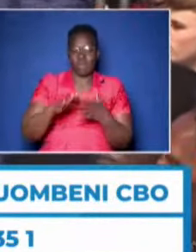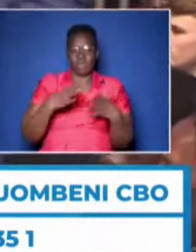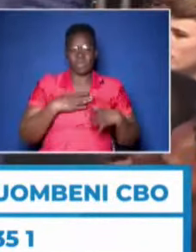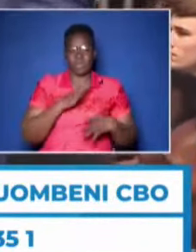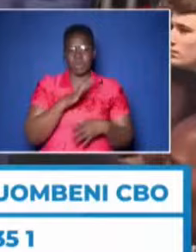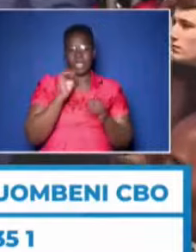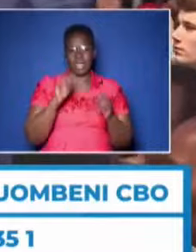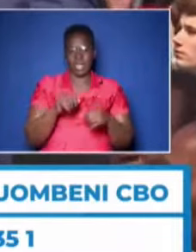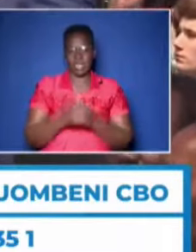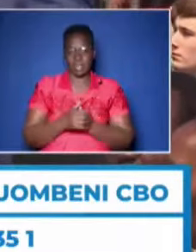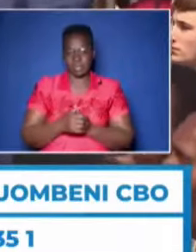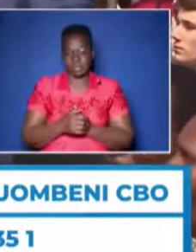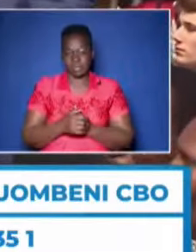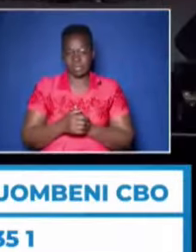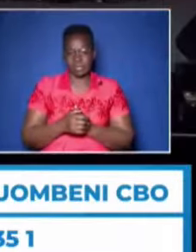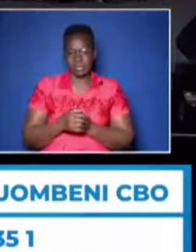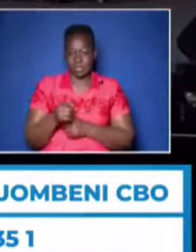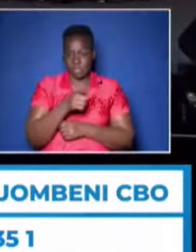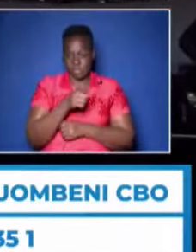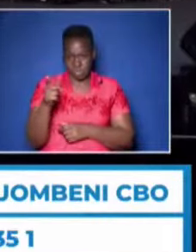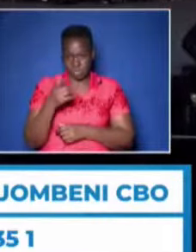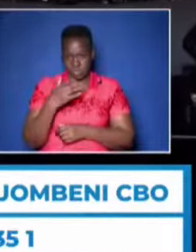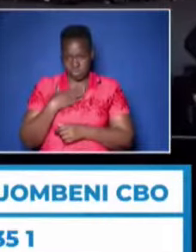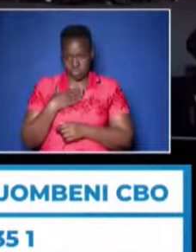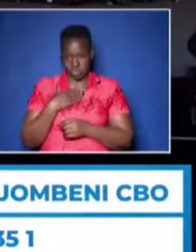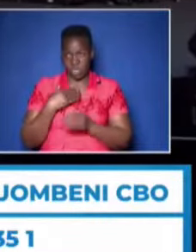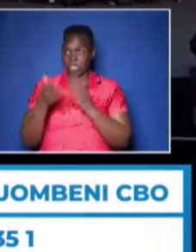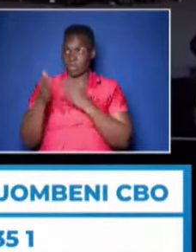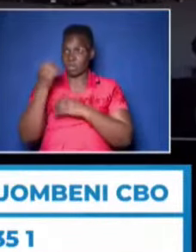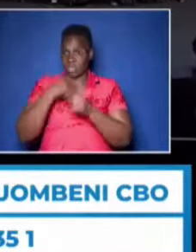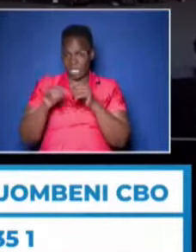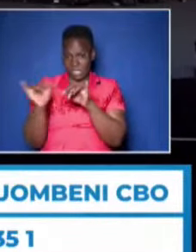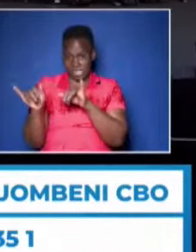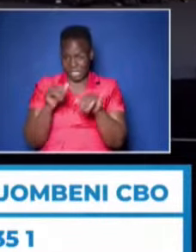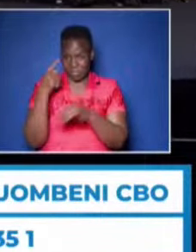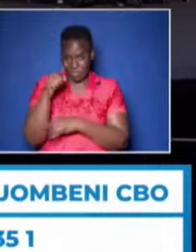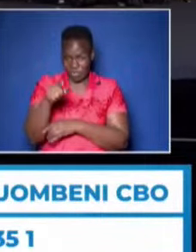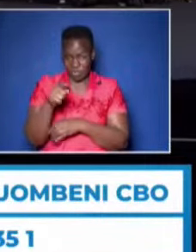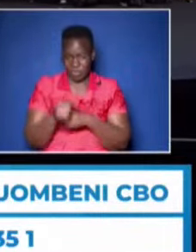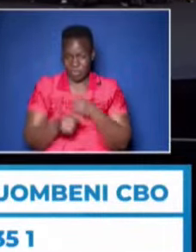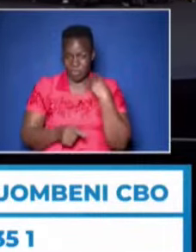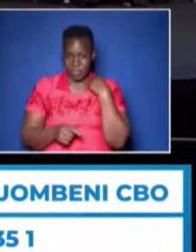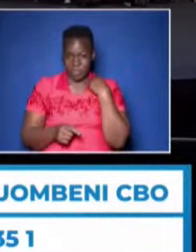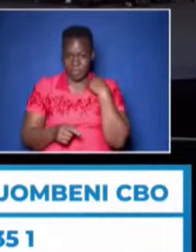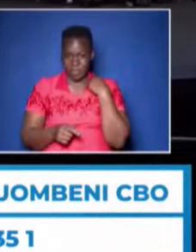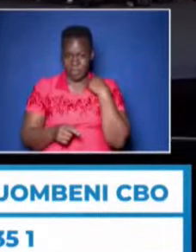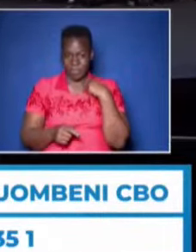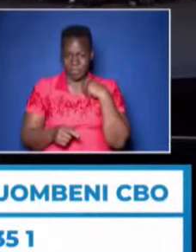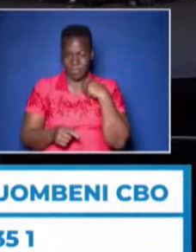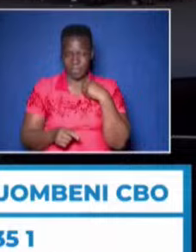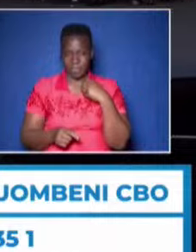do it for you you've never faced the $10 million dead